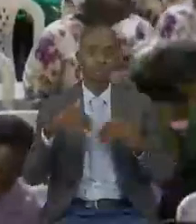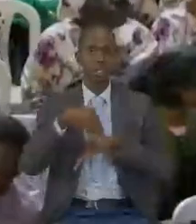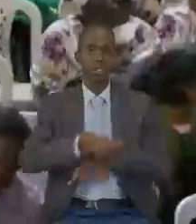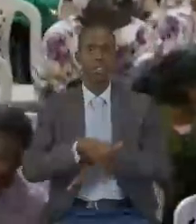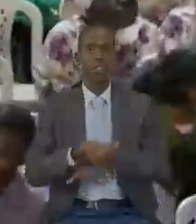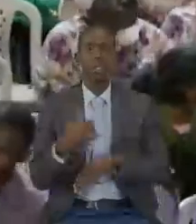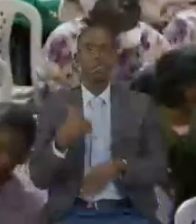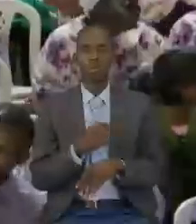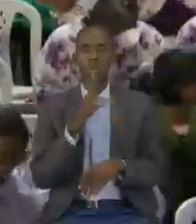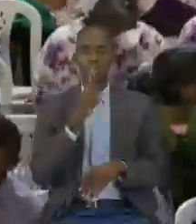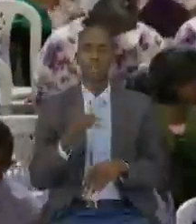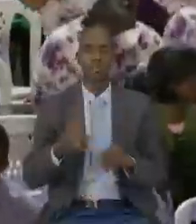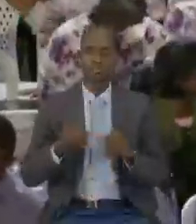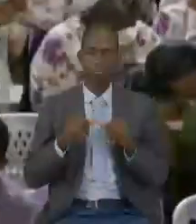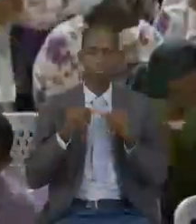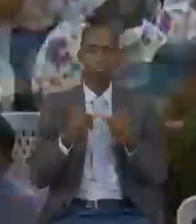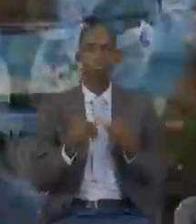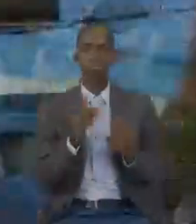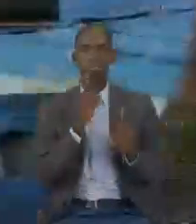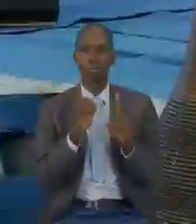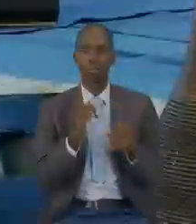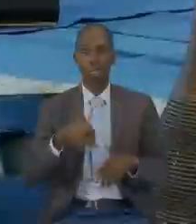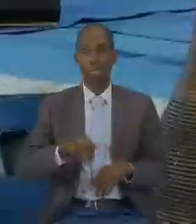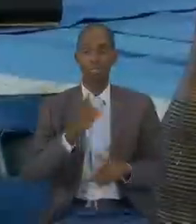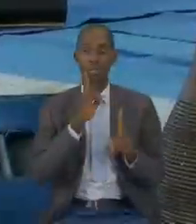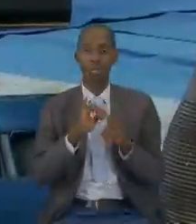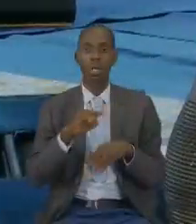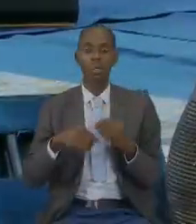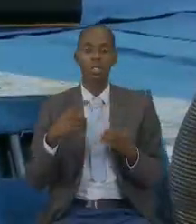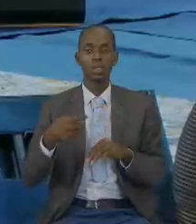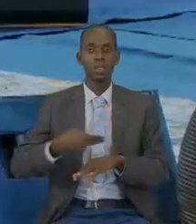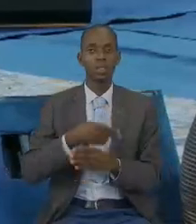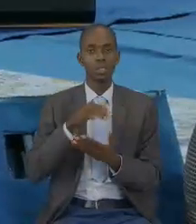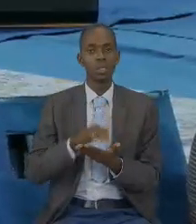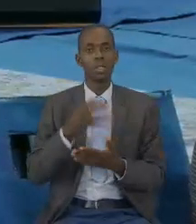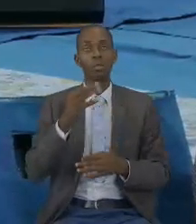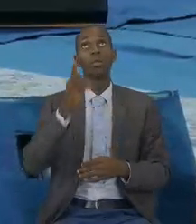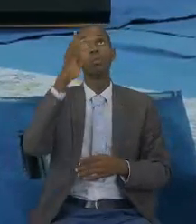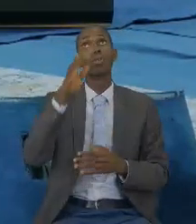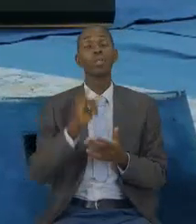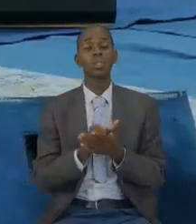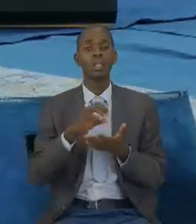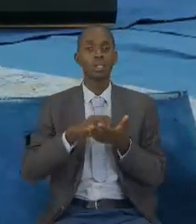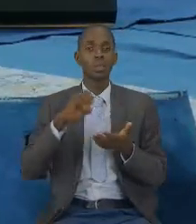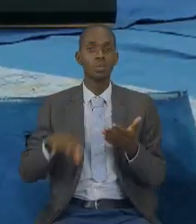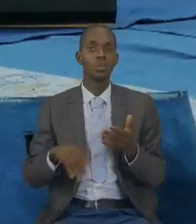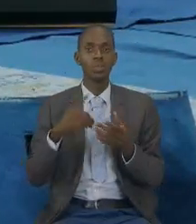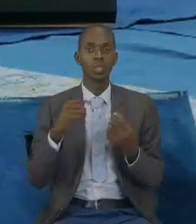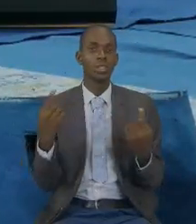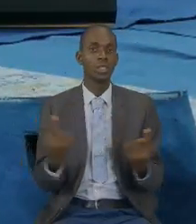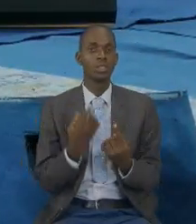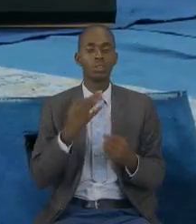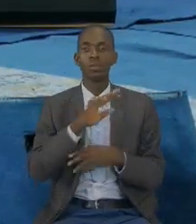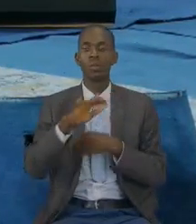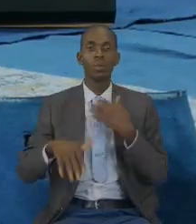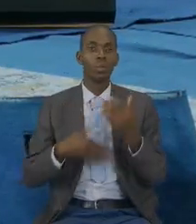still talking about the Lamb of God that takes away the sin of the whole